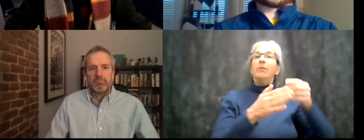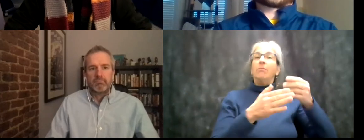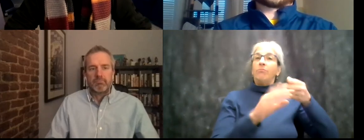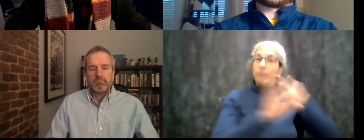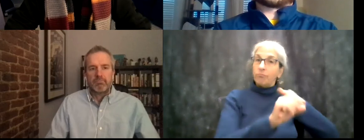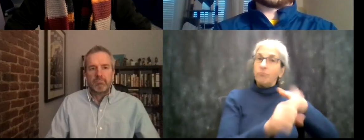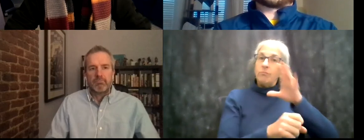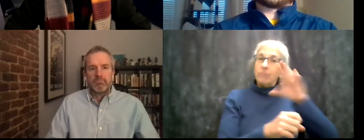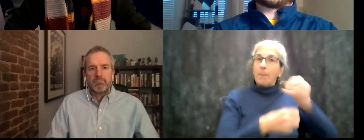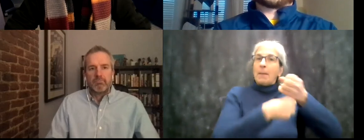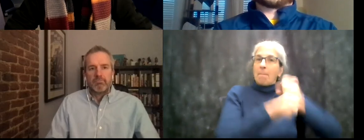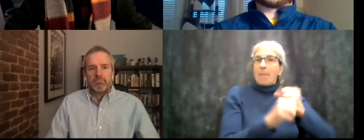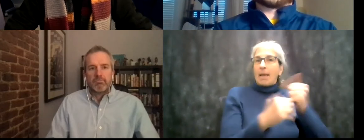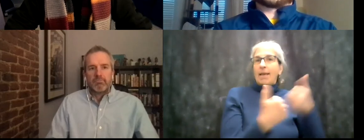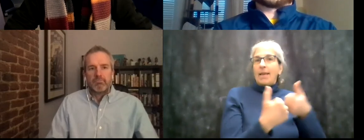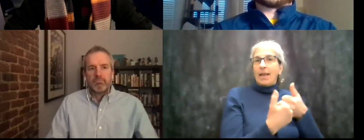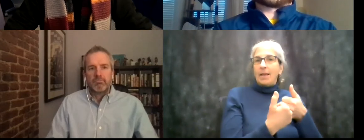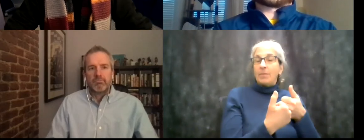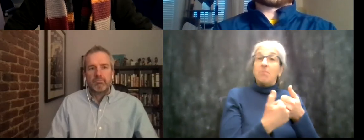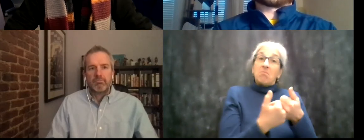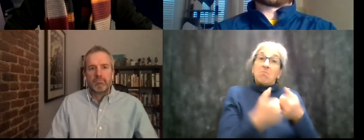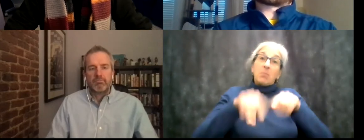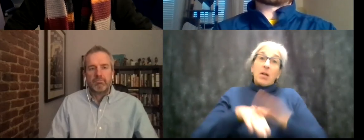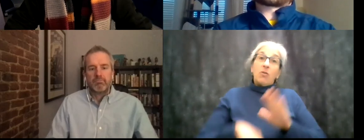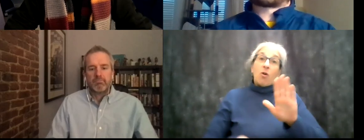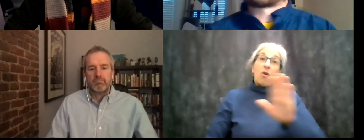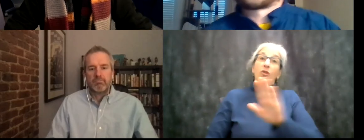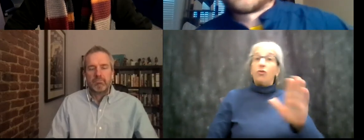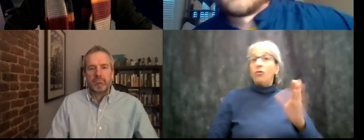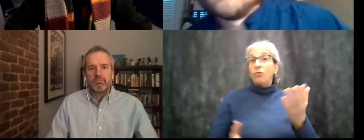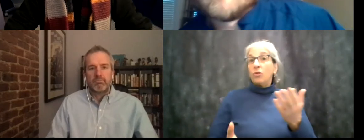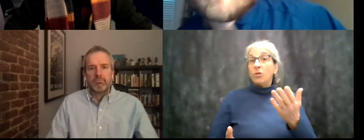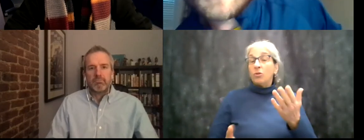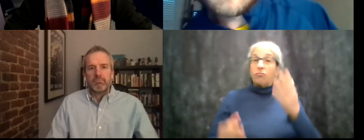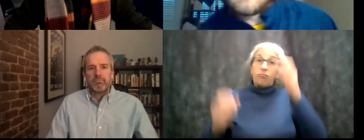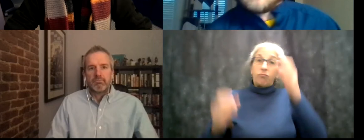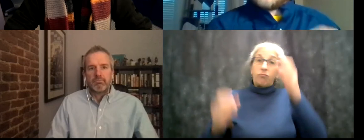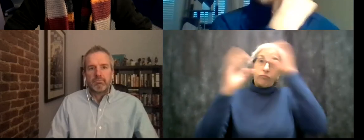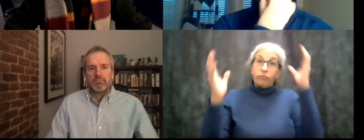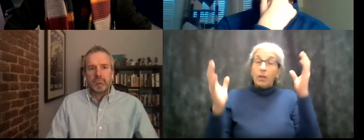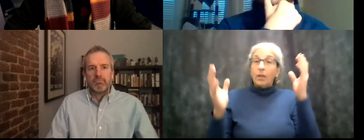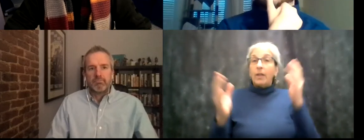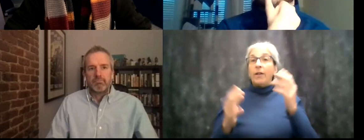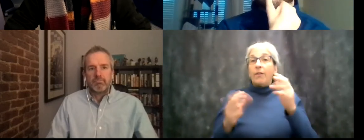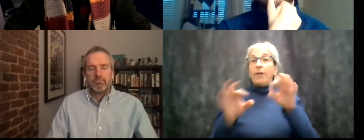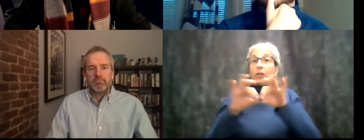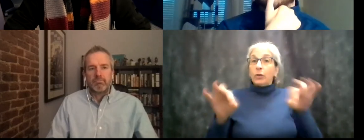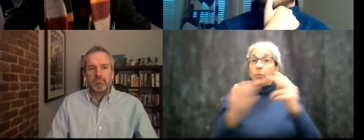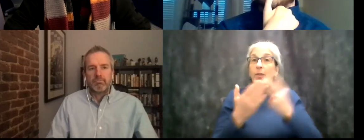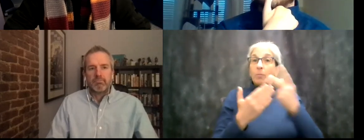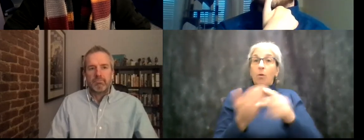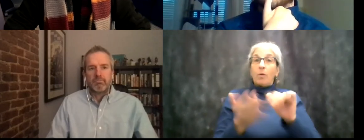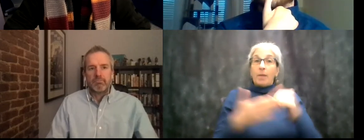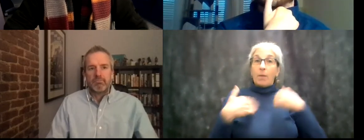know, it depending on what you want to do, I mean, I think the degree programs like you'd find at a Mason or, you know,